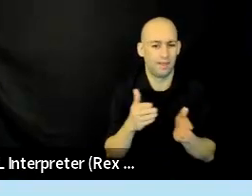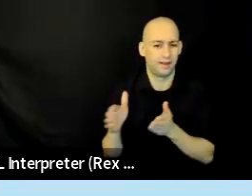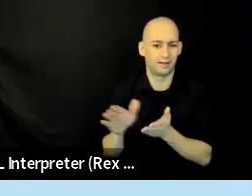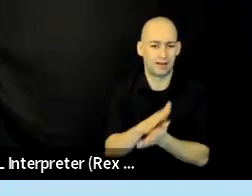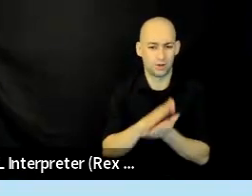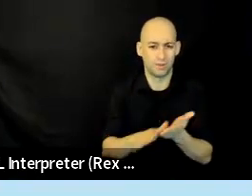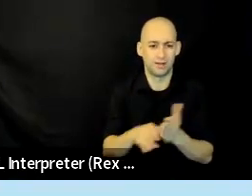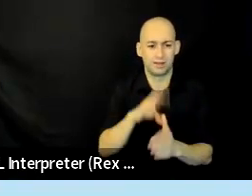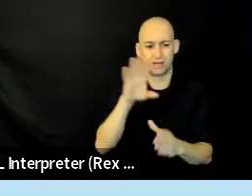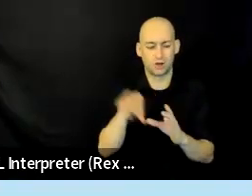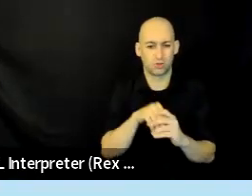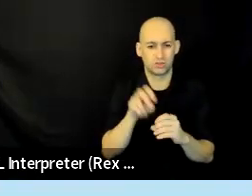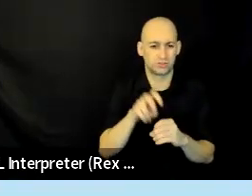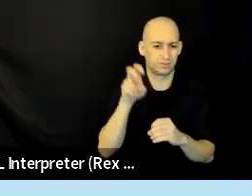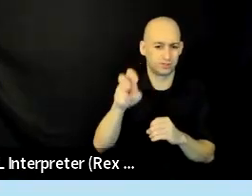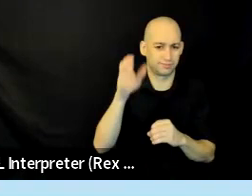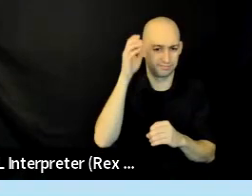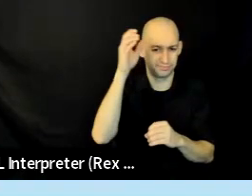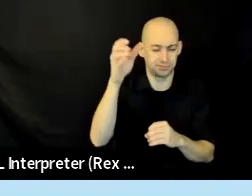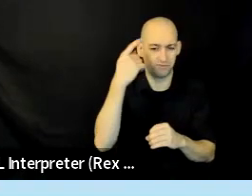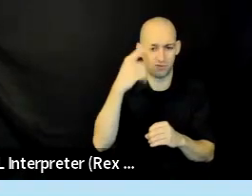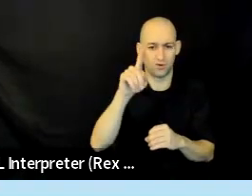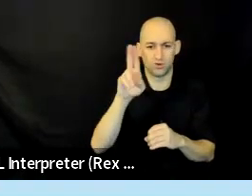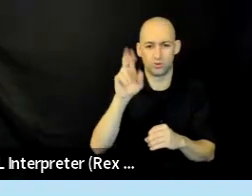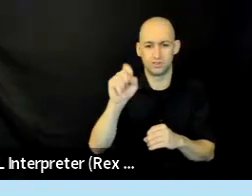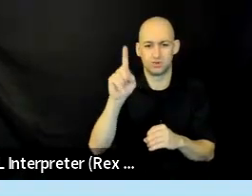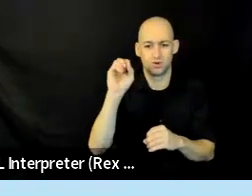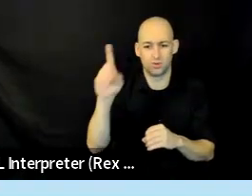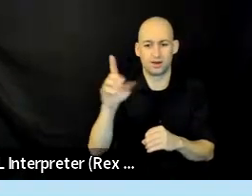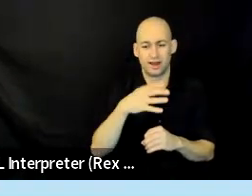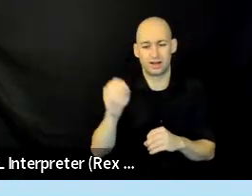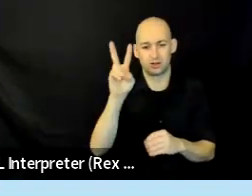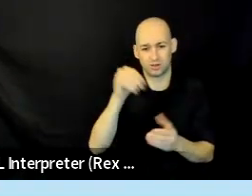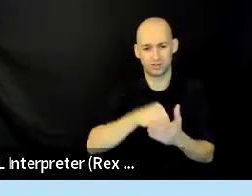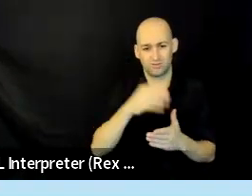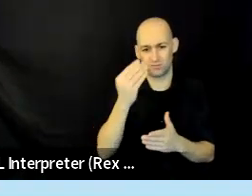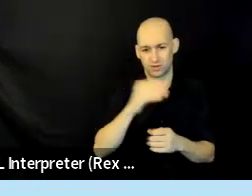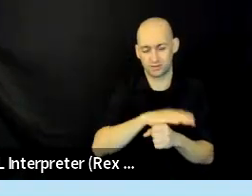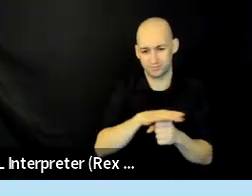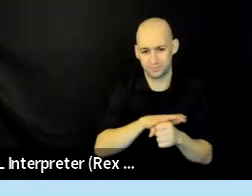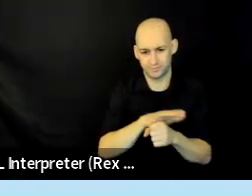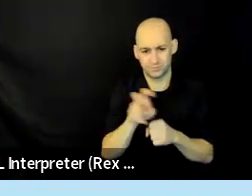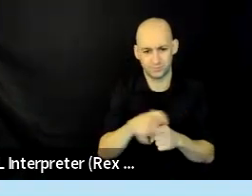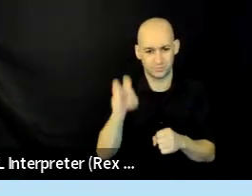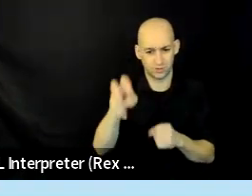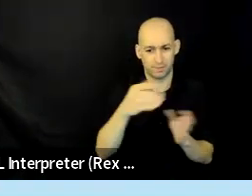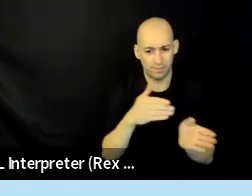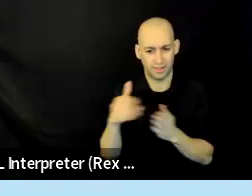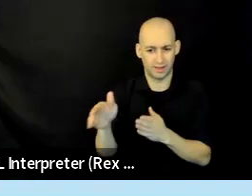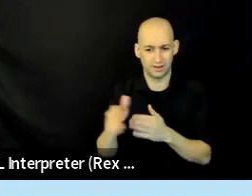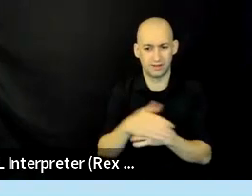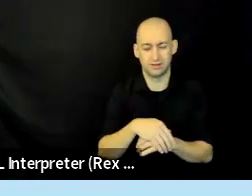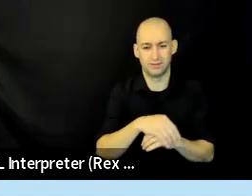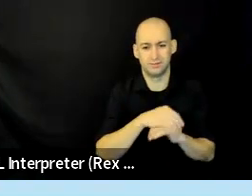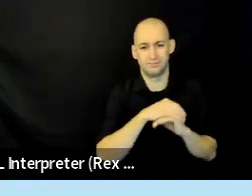the Transportation Concept Report for US 101 and the 2014 Regional Transportation Plan by San Luis Obispo Council